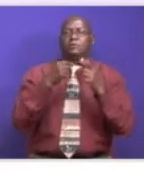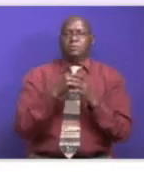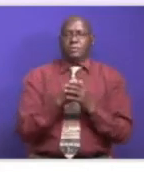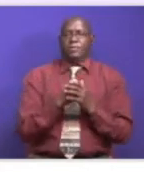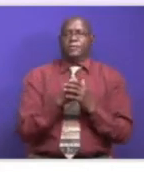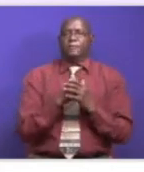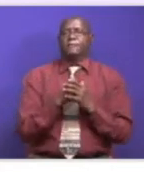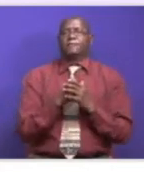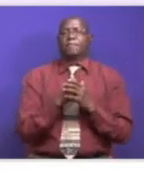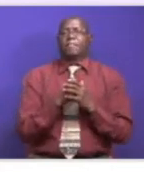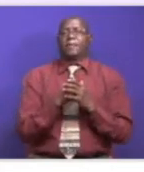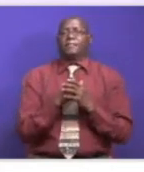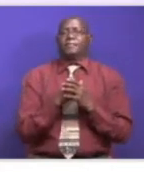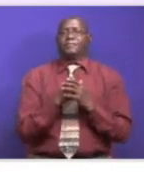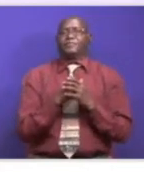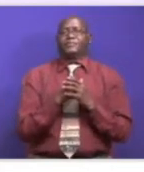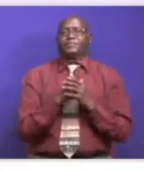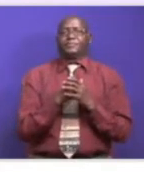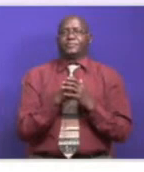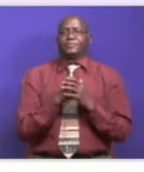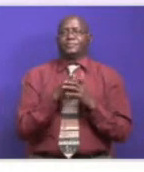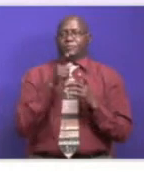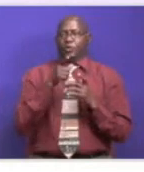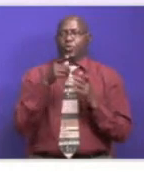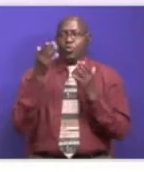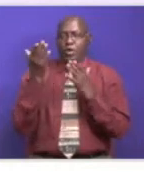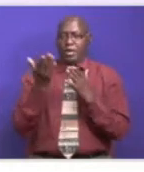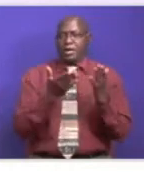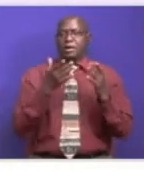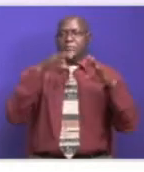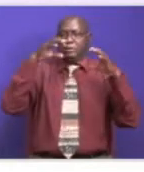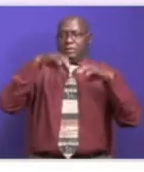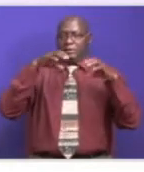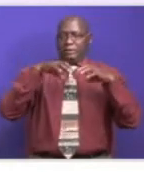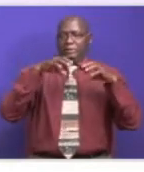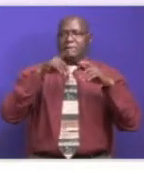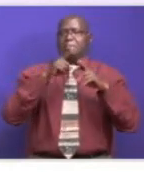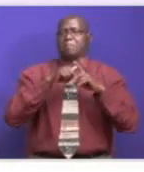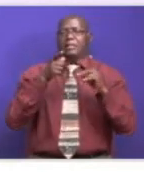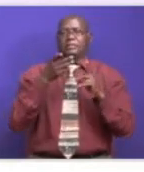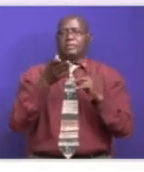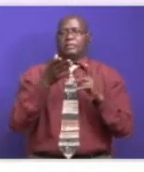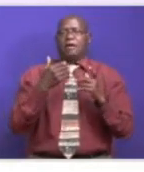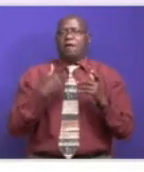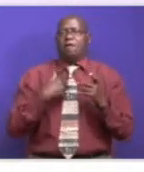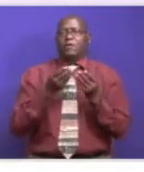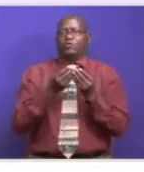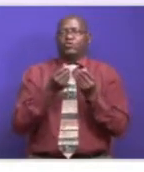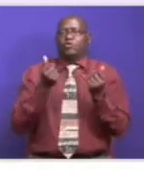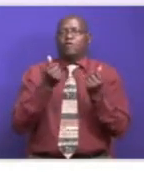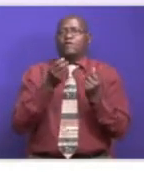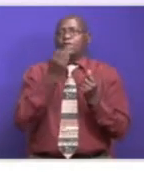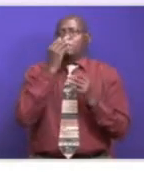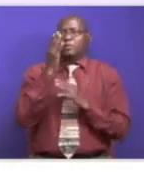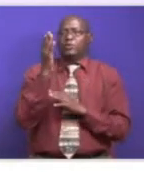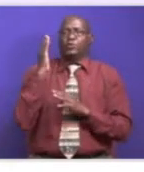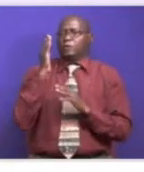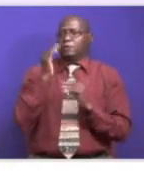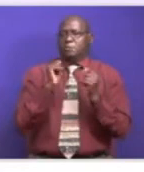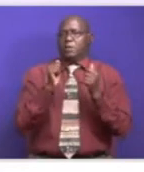while the onset of the rainy season is a welcome relief, it does not resolve food security